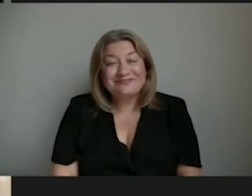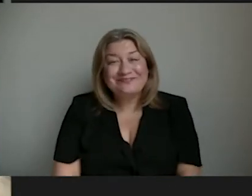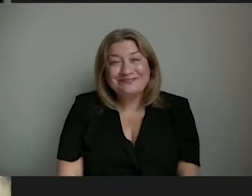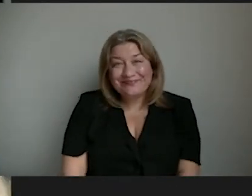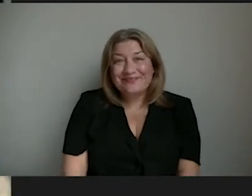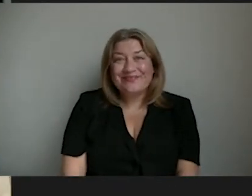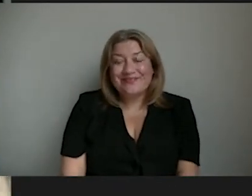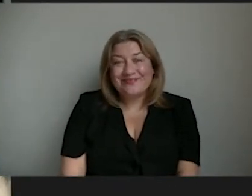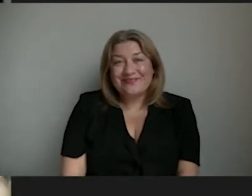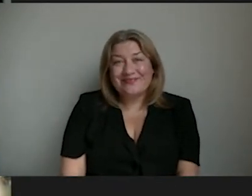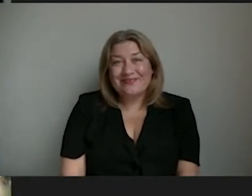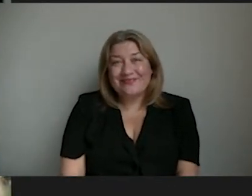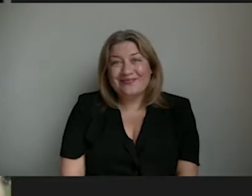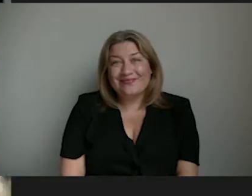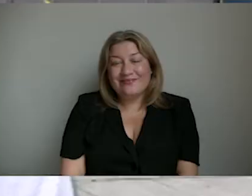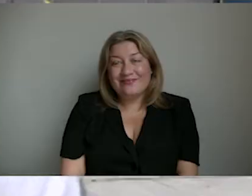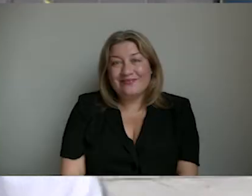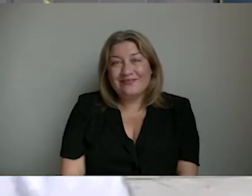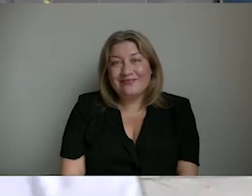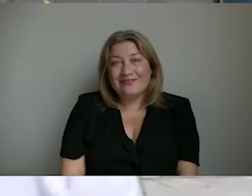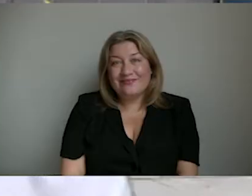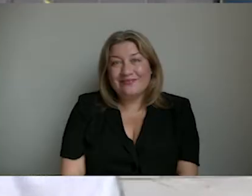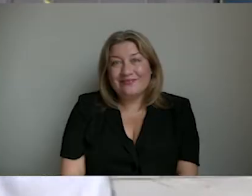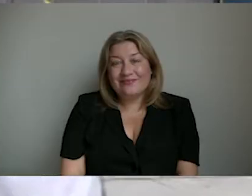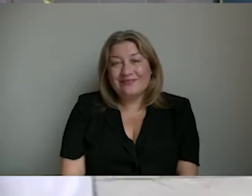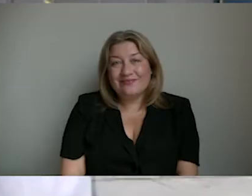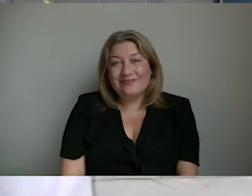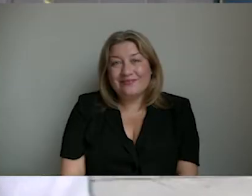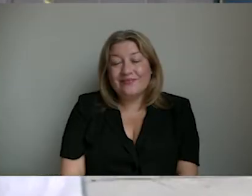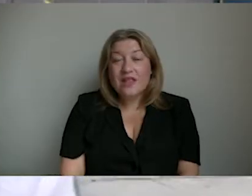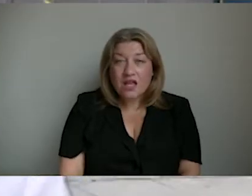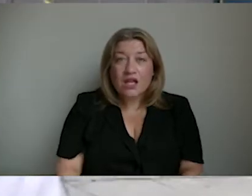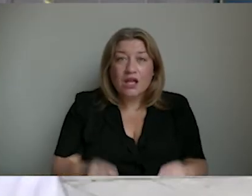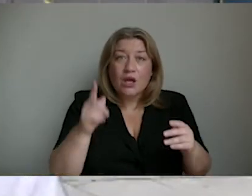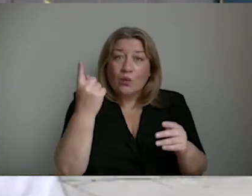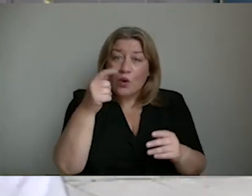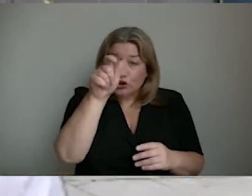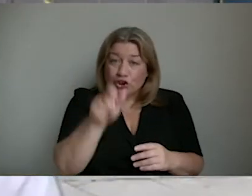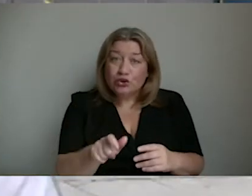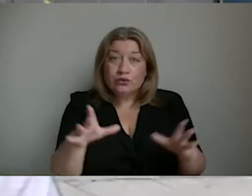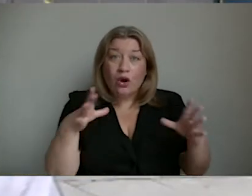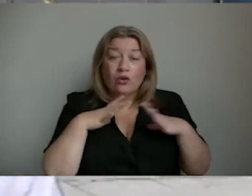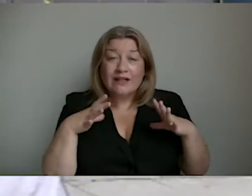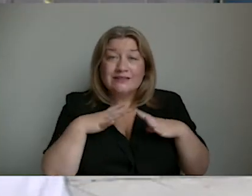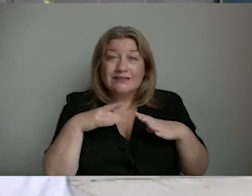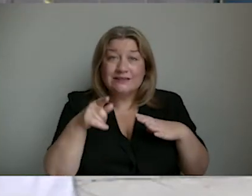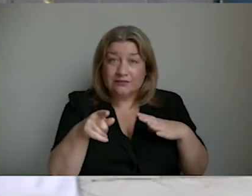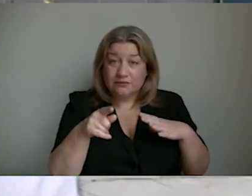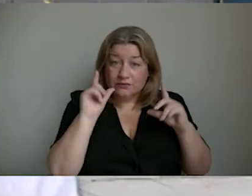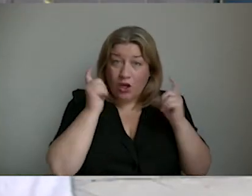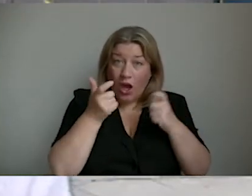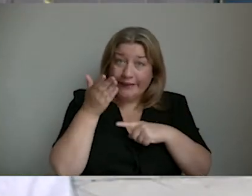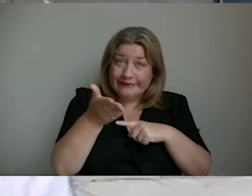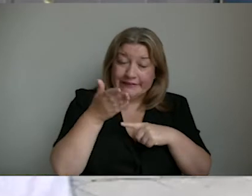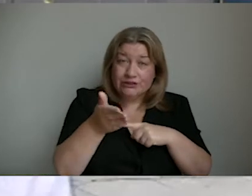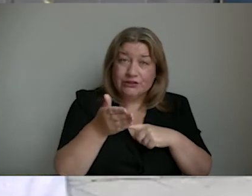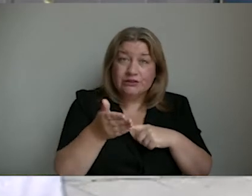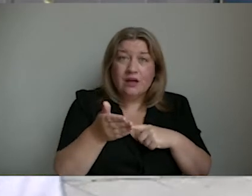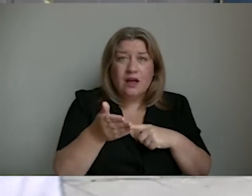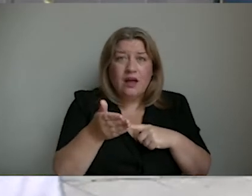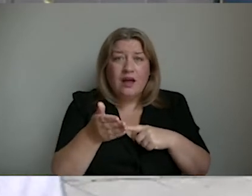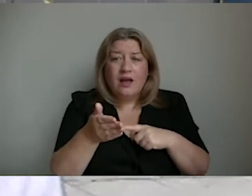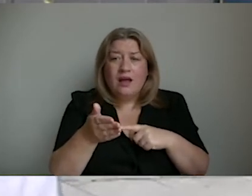have. Okay. I think we've got a question from maybe an existing college student who says, can you do